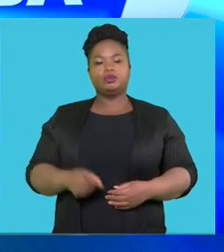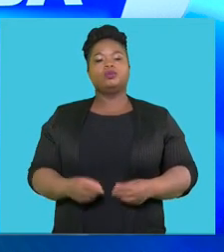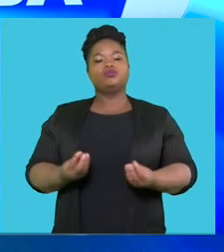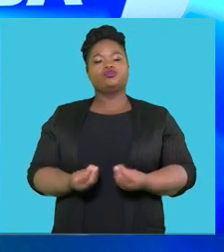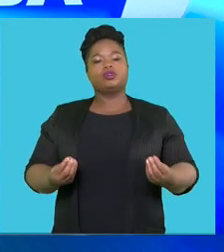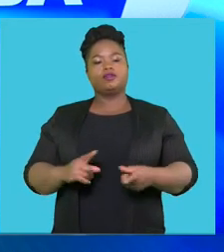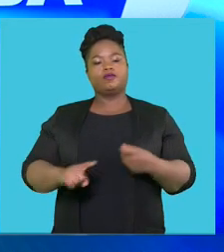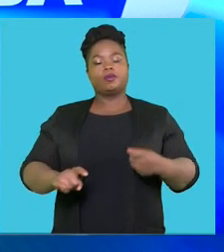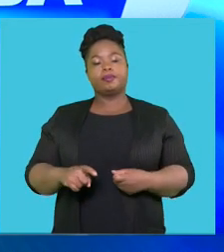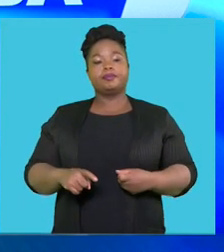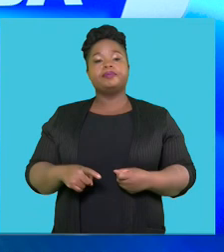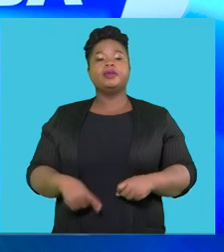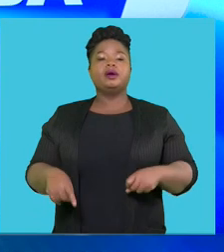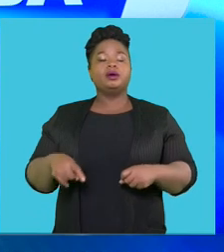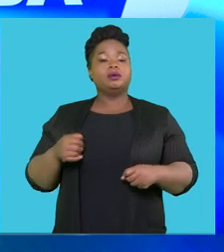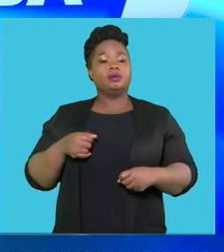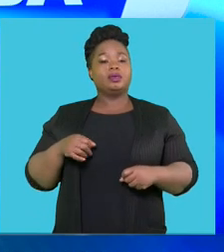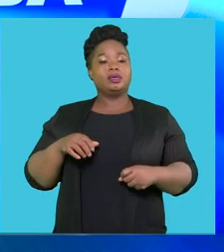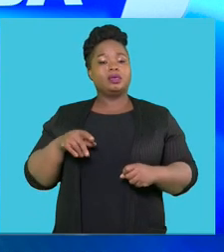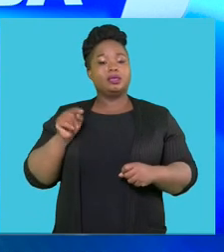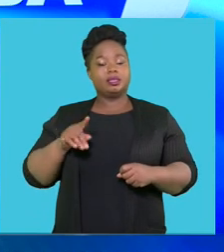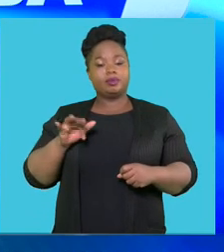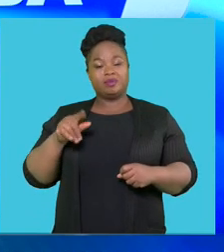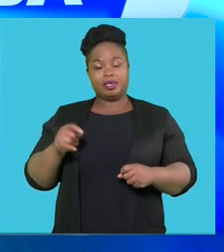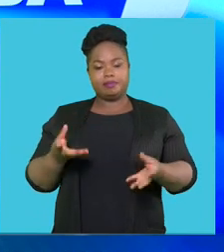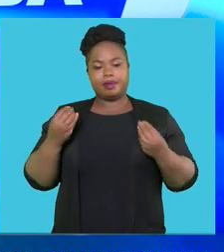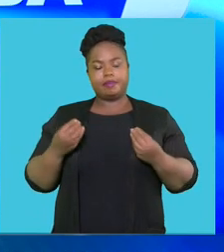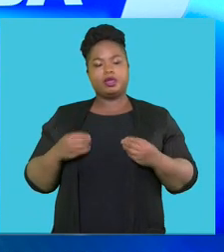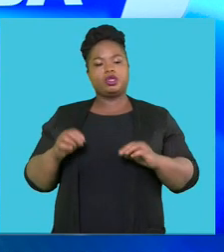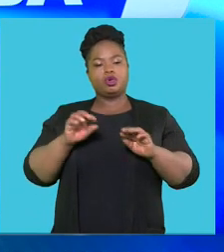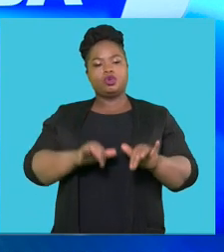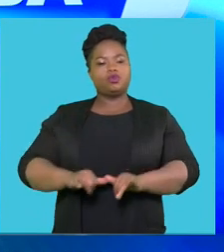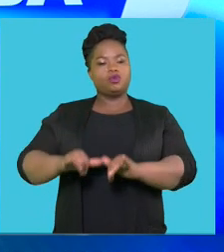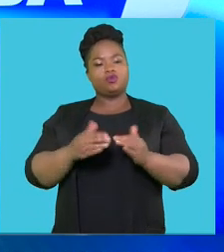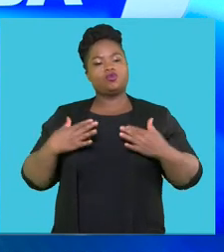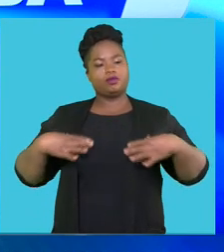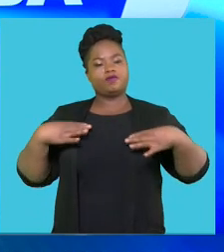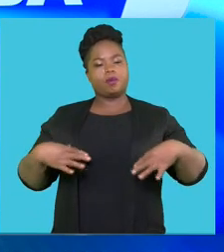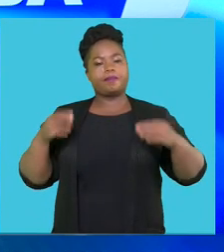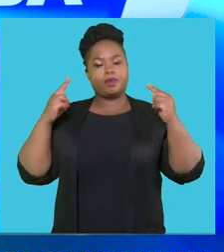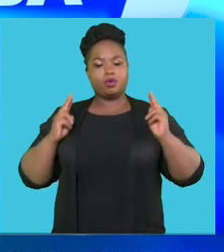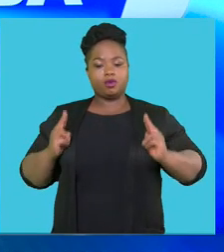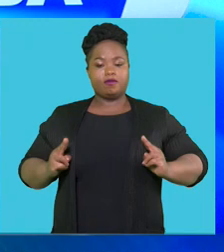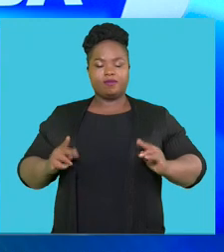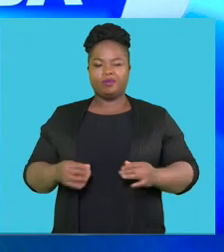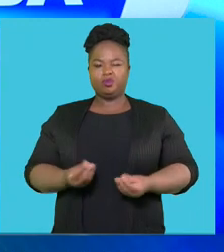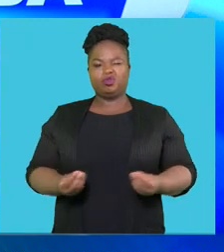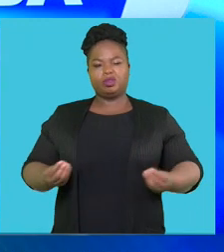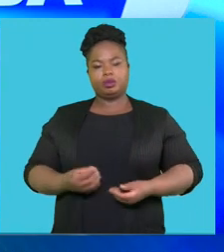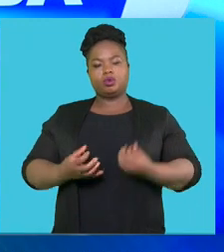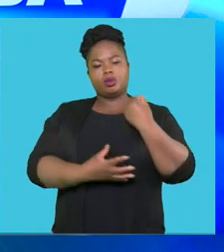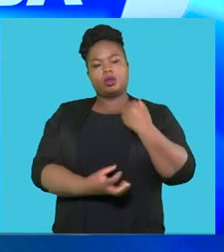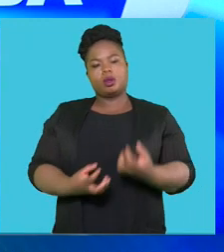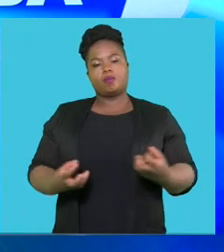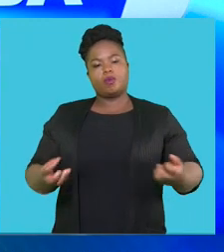ebhange African Bank namuhle kuseni. Lolu ke uhlelo lwaleli ibhange okuhloswe ngalo ukuthuthukisa impilo yezingane eziphuma emakhaya